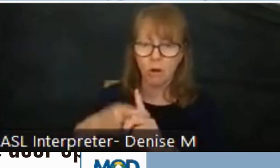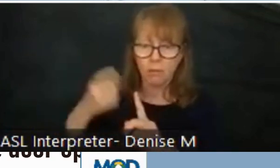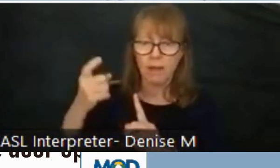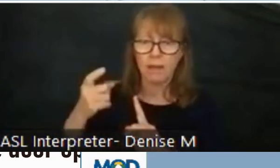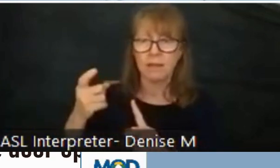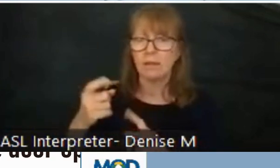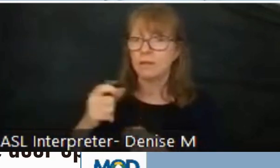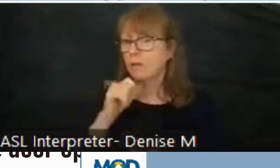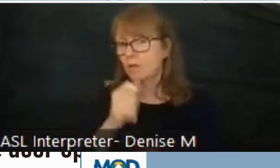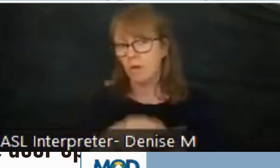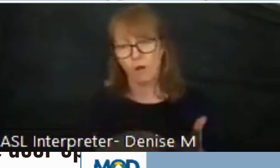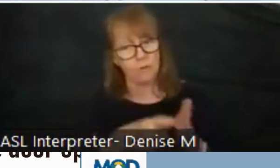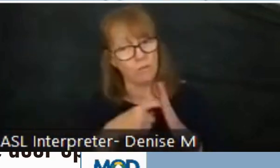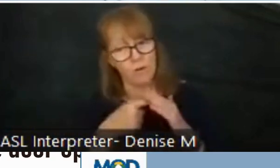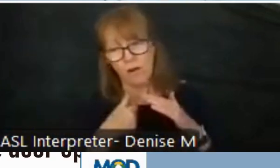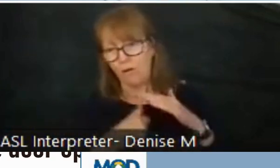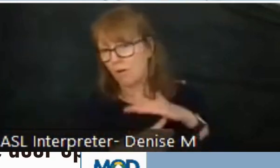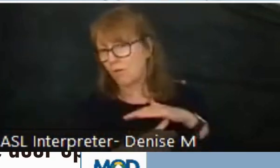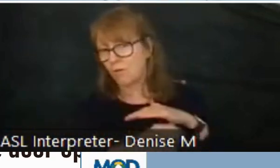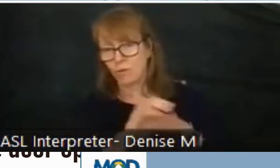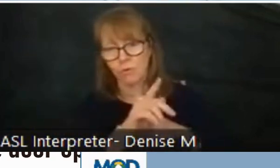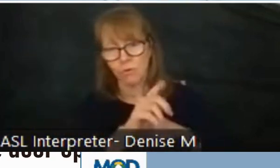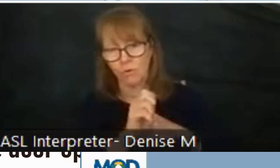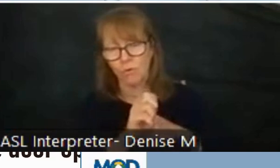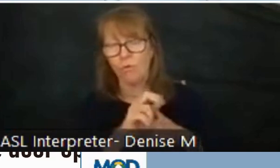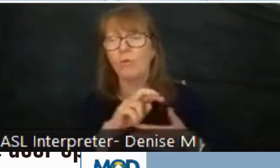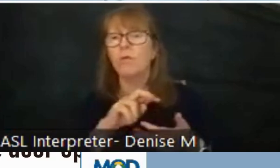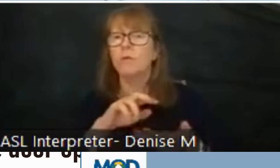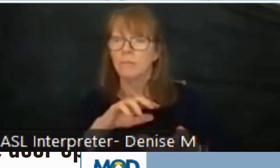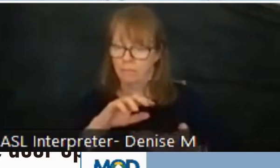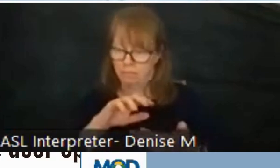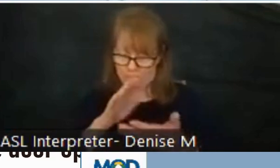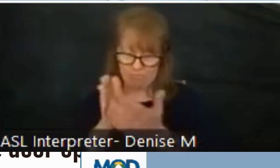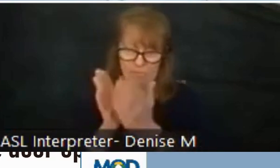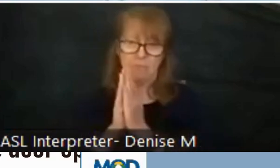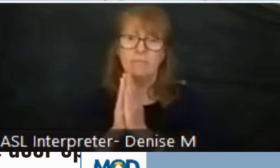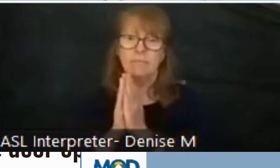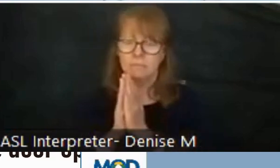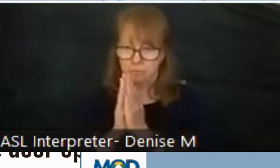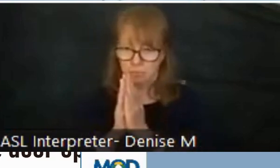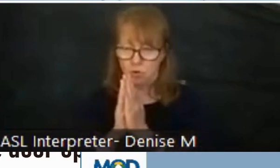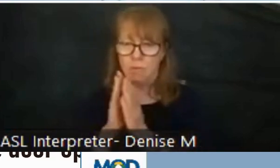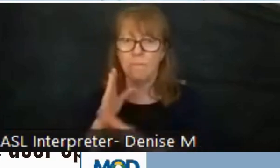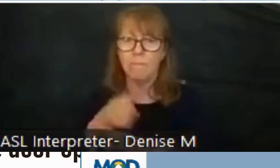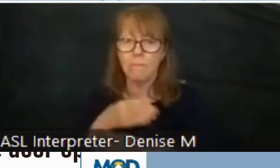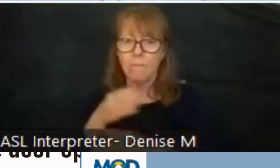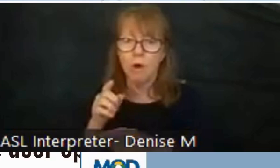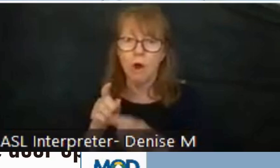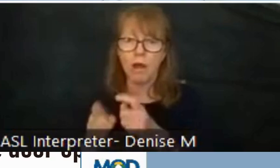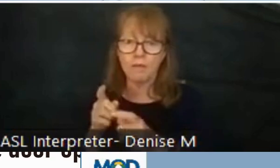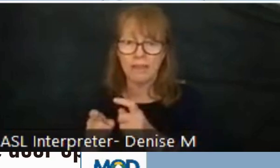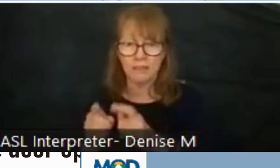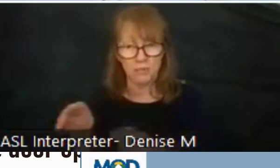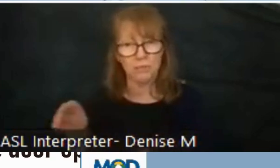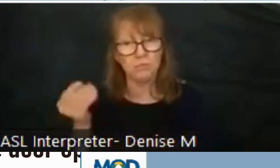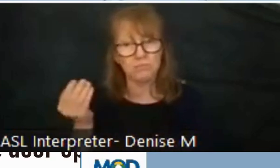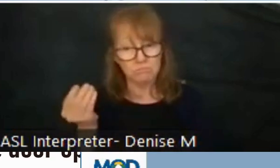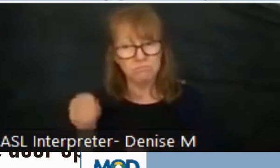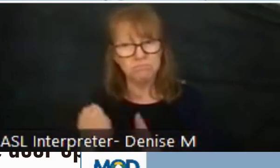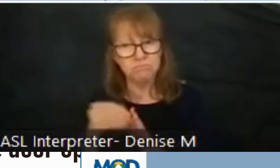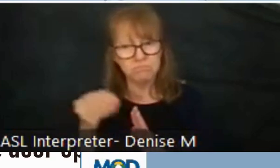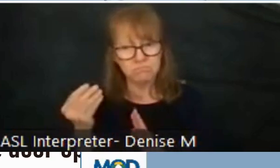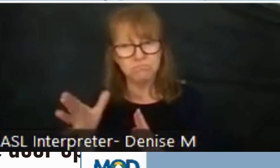required under code, so you'd be making a modification request, but they can be pretty expensive.